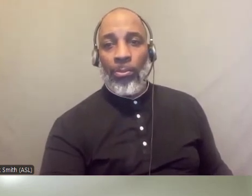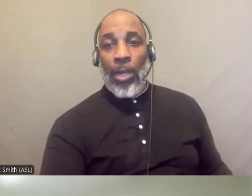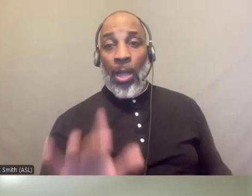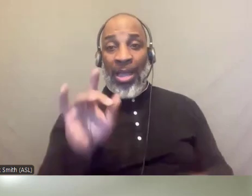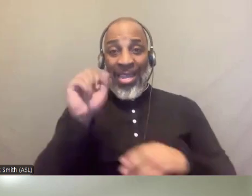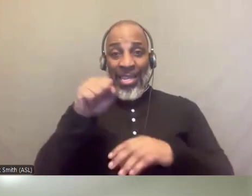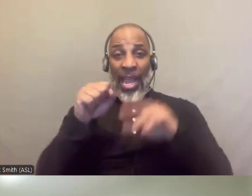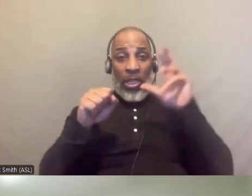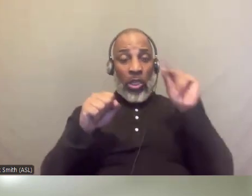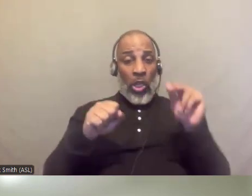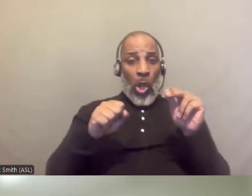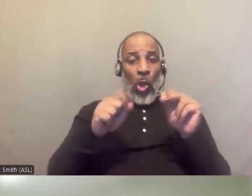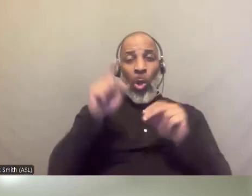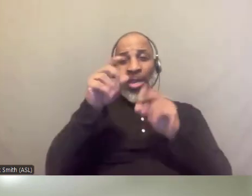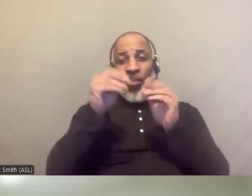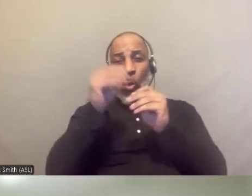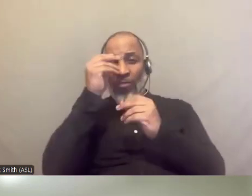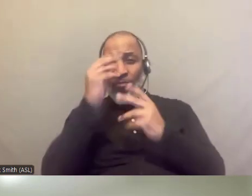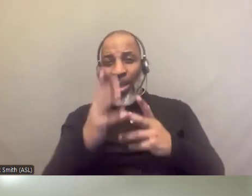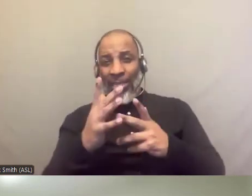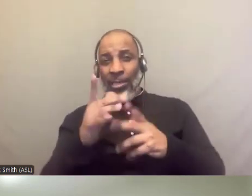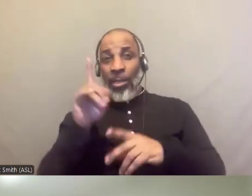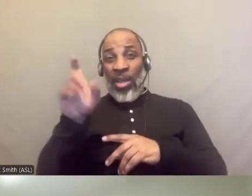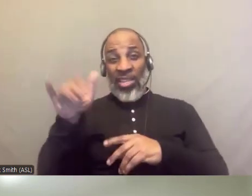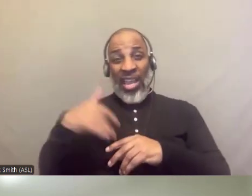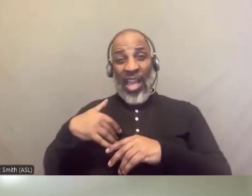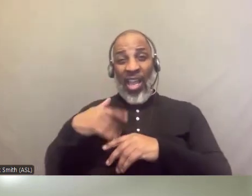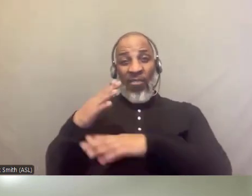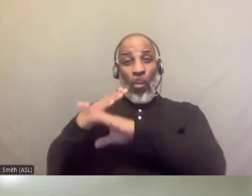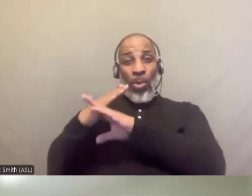ADA disability?